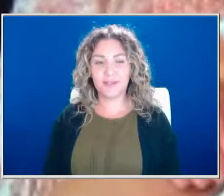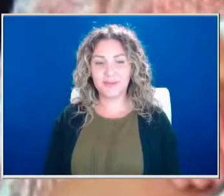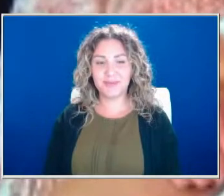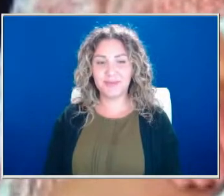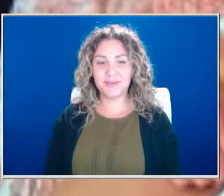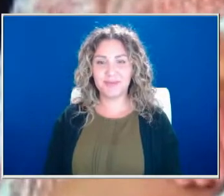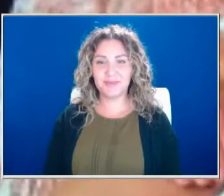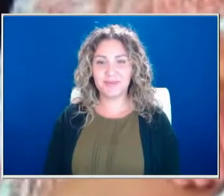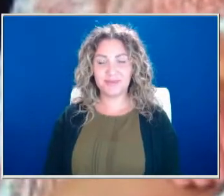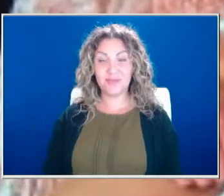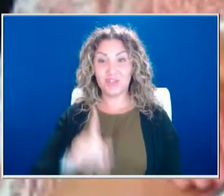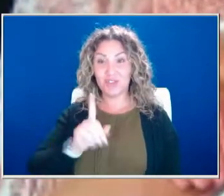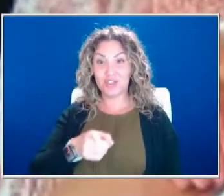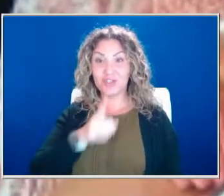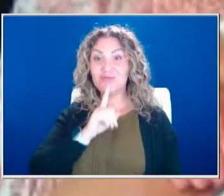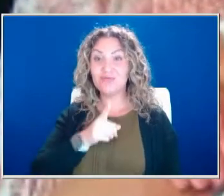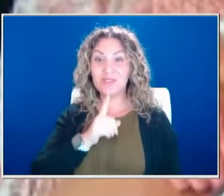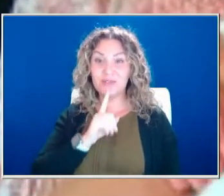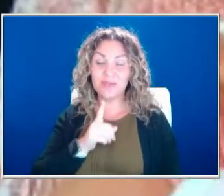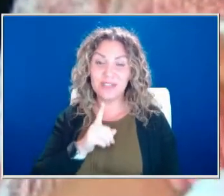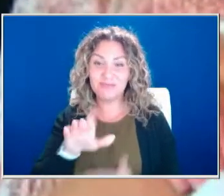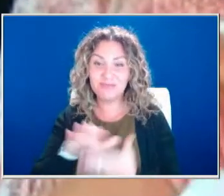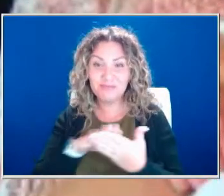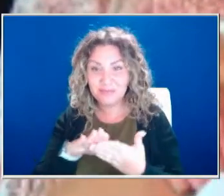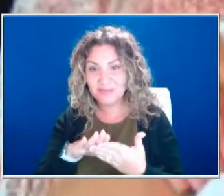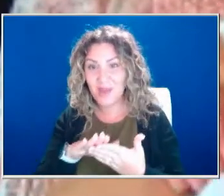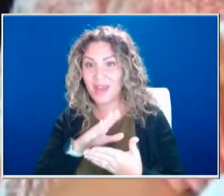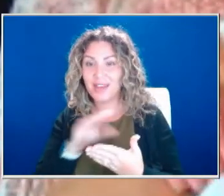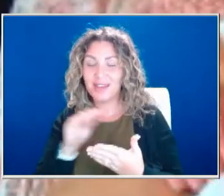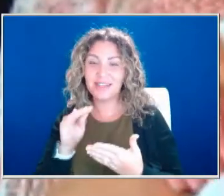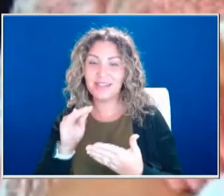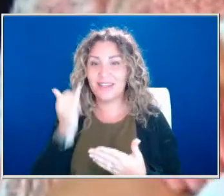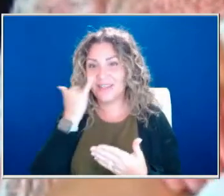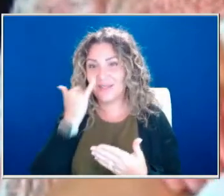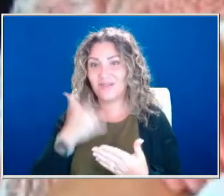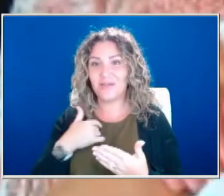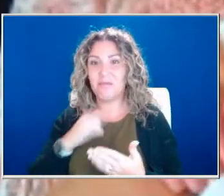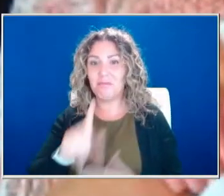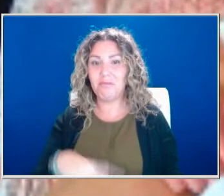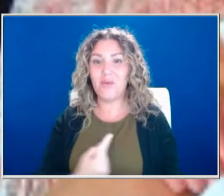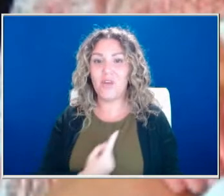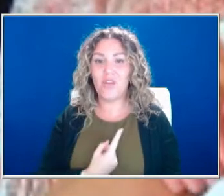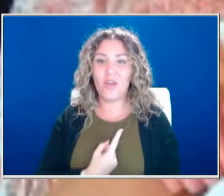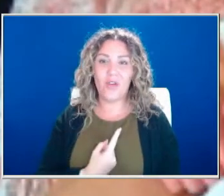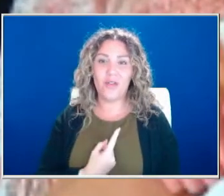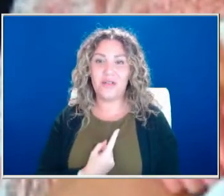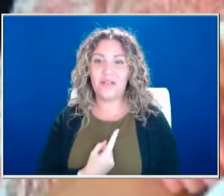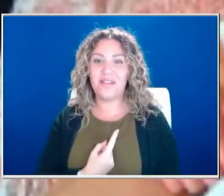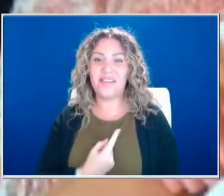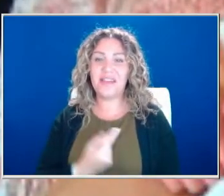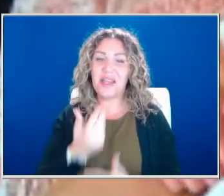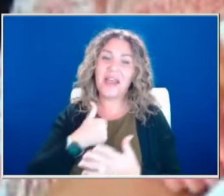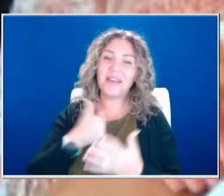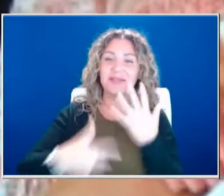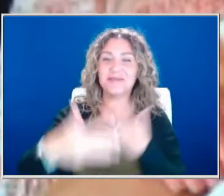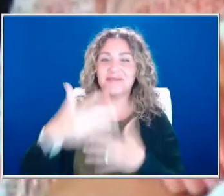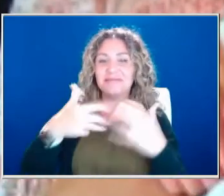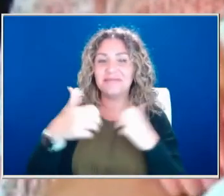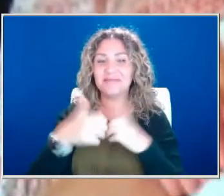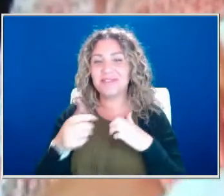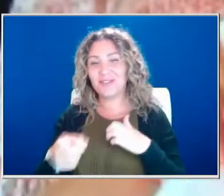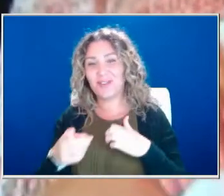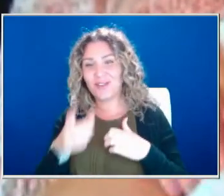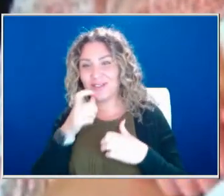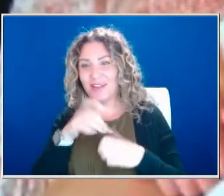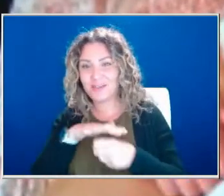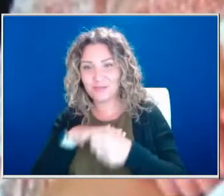She's super nice, and like in case of like I'm home alone, I can just hang out with her. You know, I don't have to get stressed